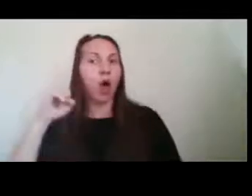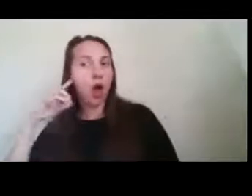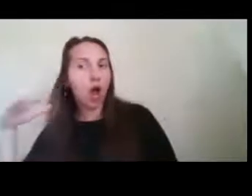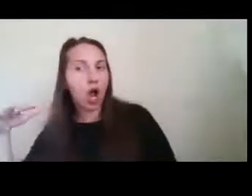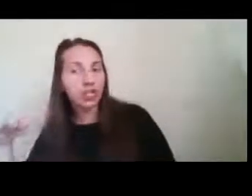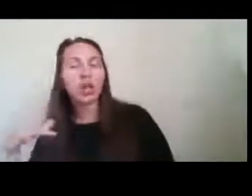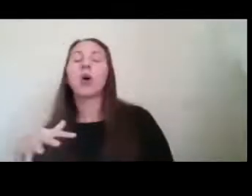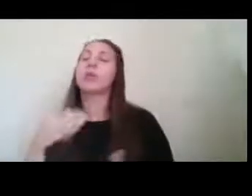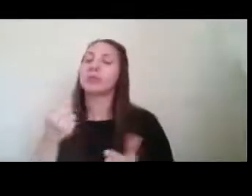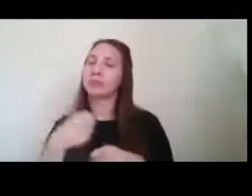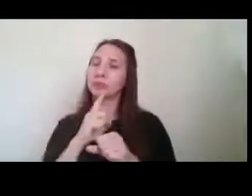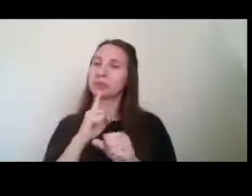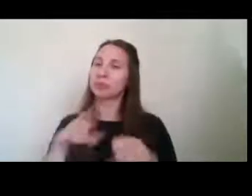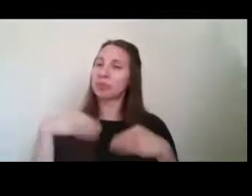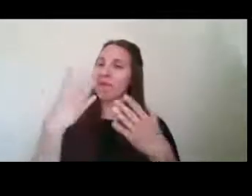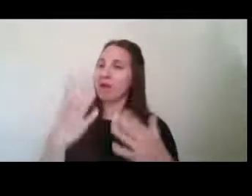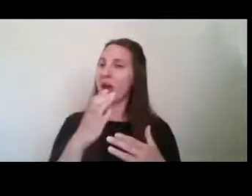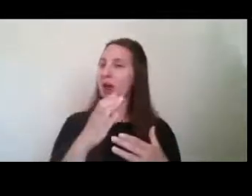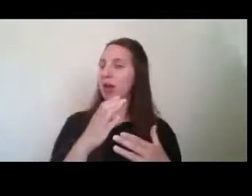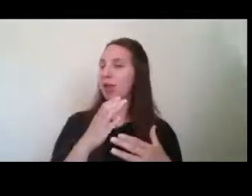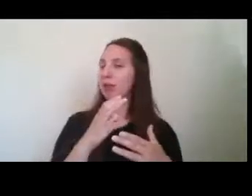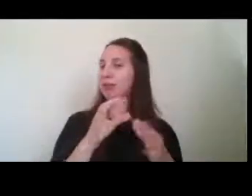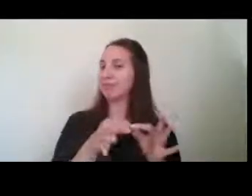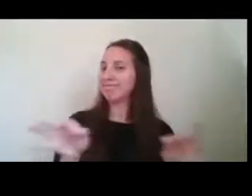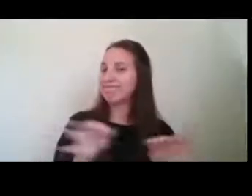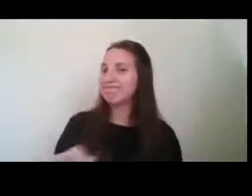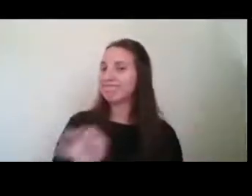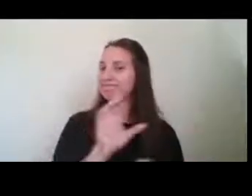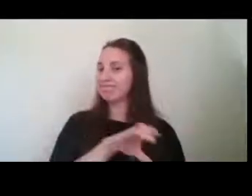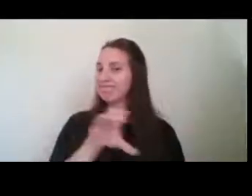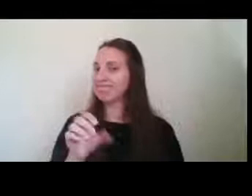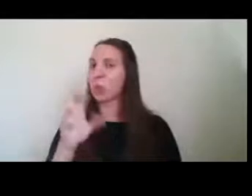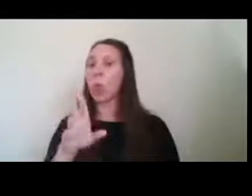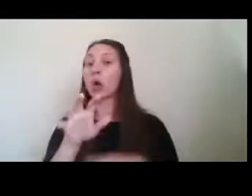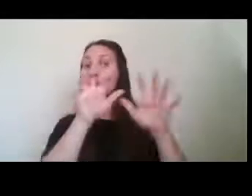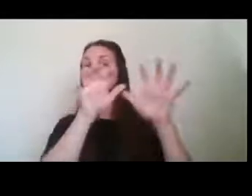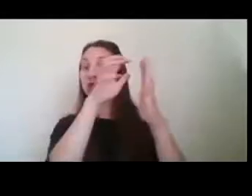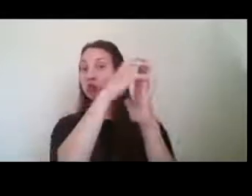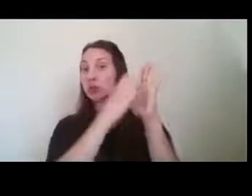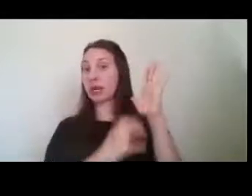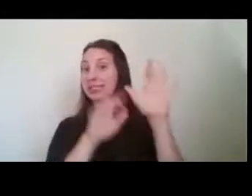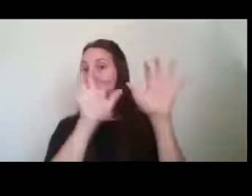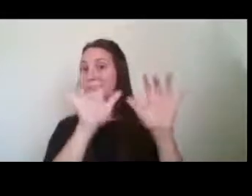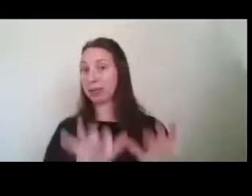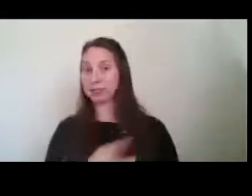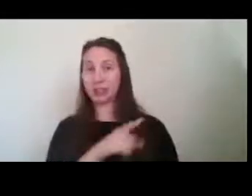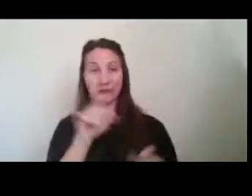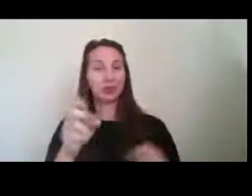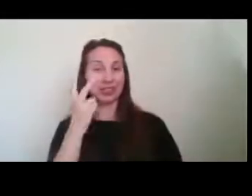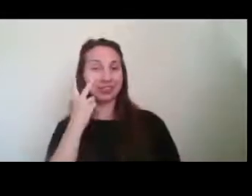transcripts, especially if you're producing the bulk of your own video content. You can see that some of the other hosting sites like